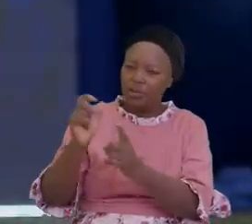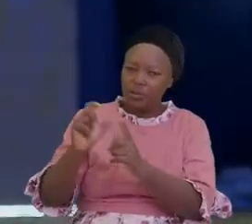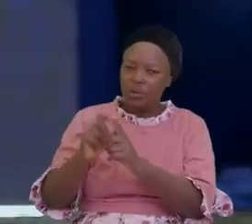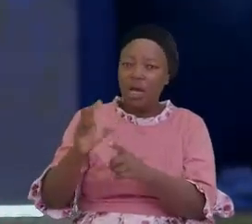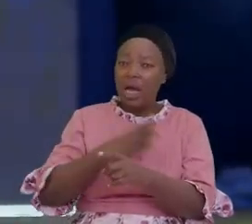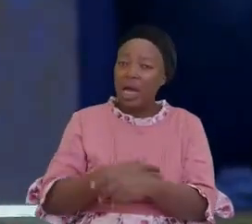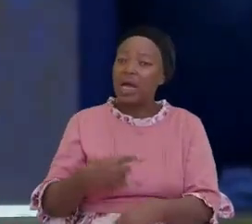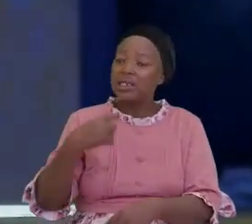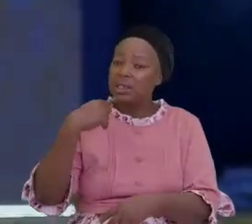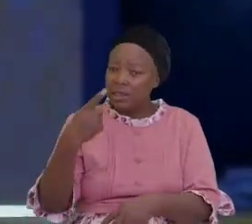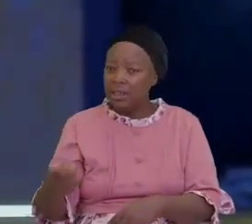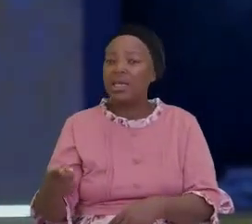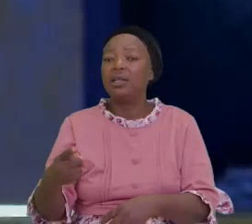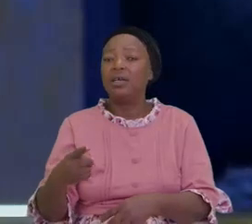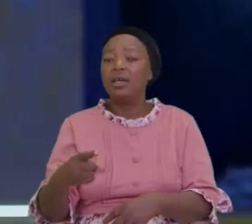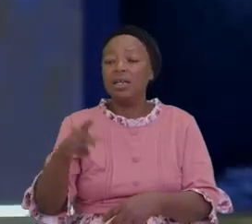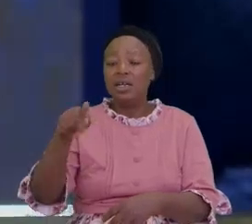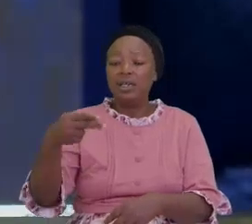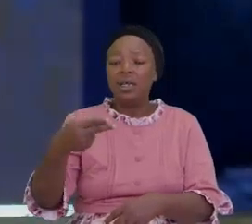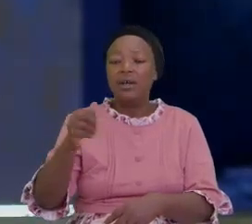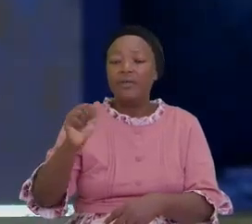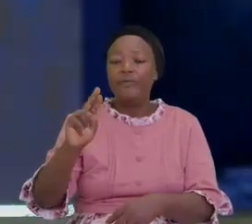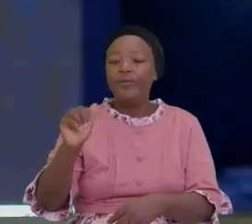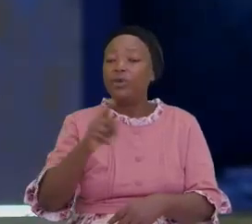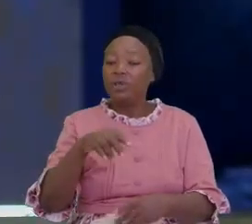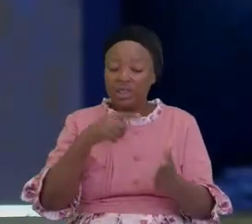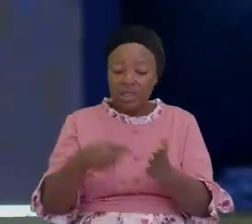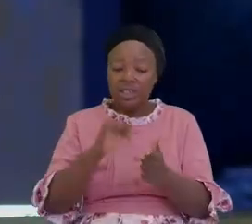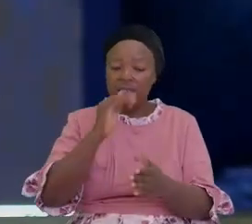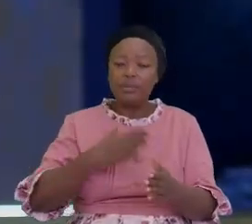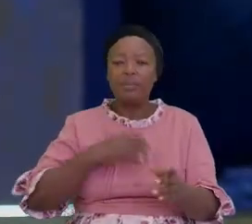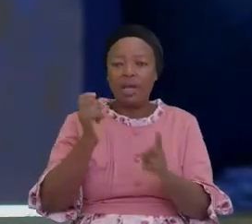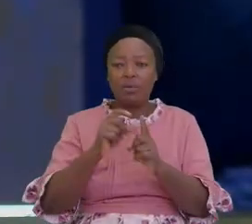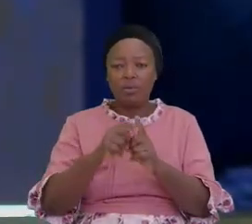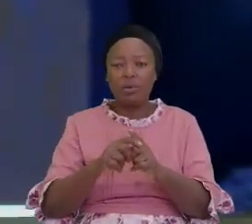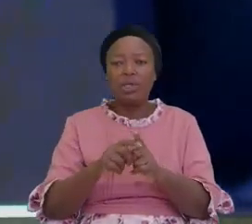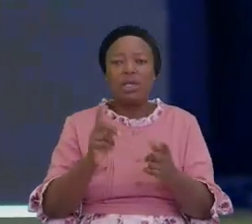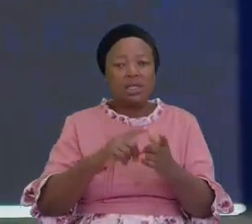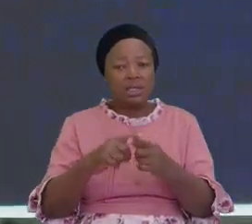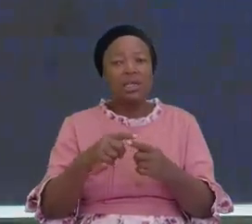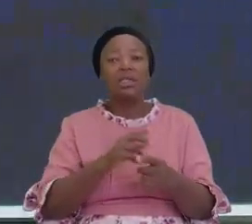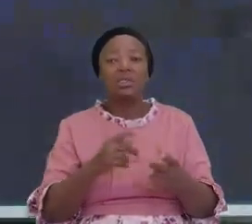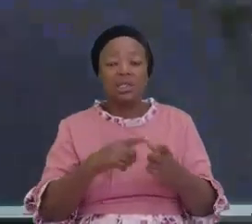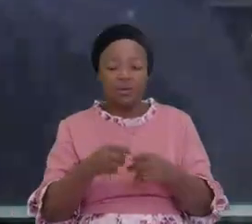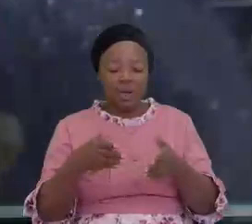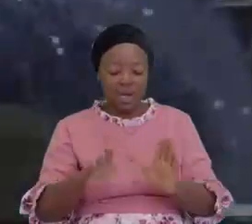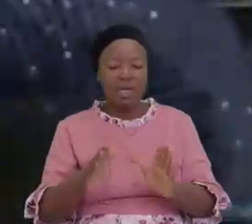tell Pharaoh, this is my word. Eventually, he'll let Israel go.